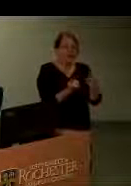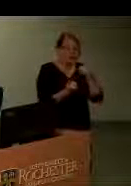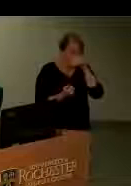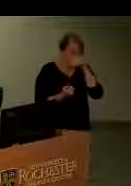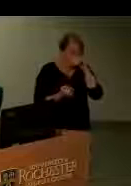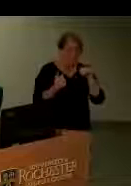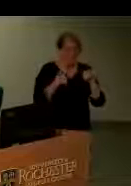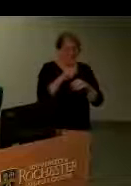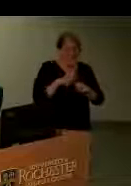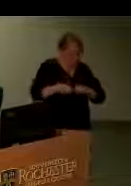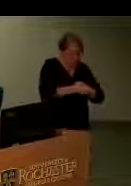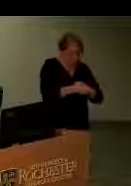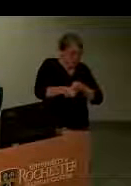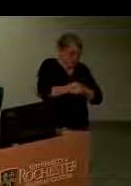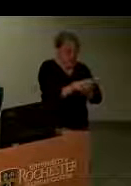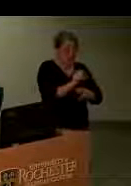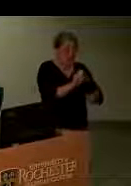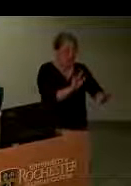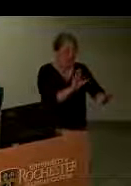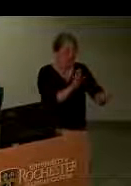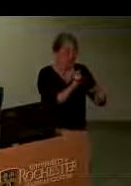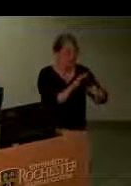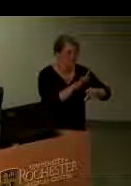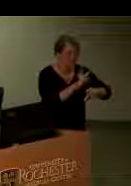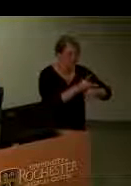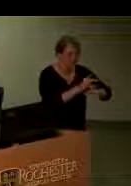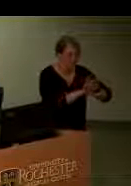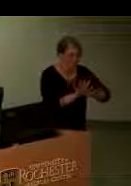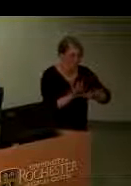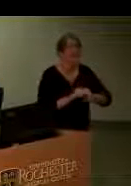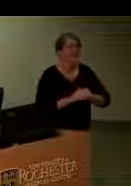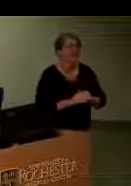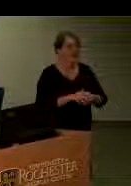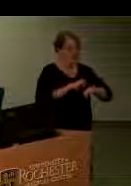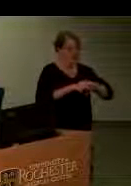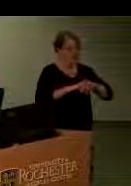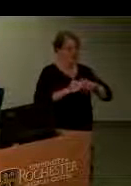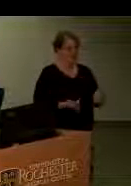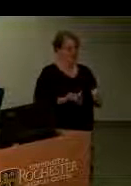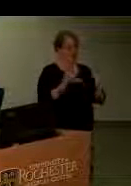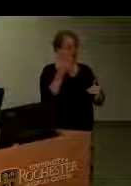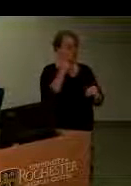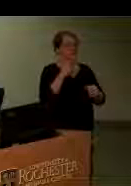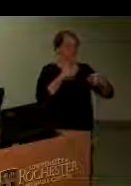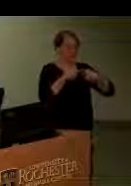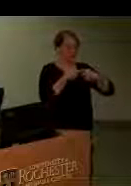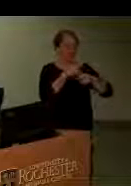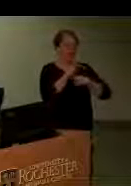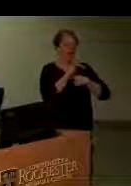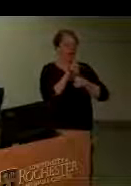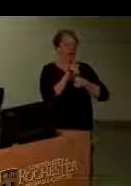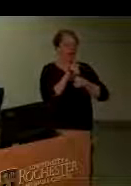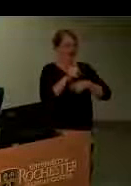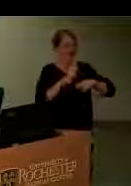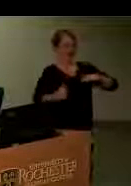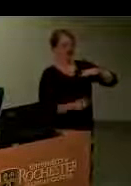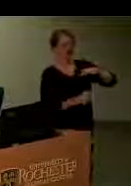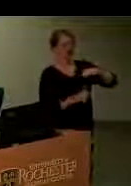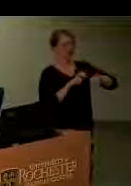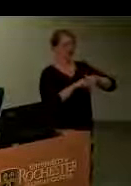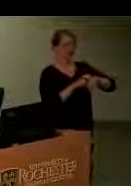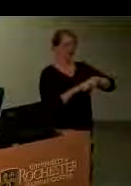we did put the fire out. I just want you to know that. The seat was on fire because the battery, which I didn't know was underneath the